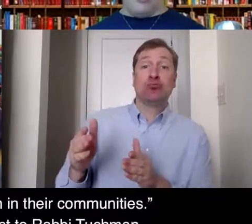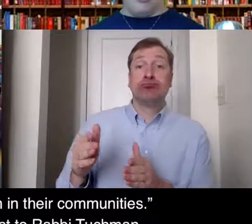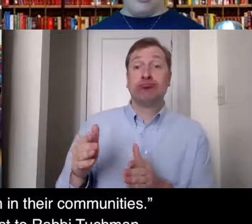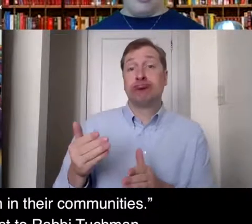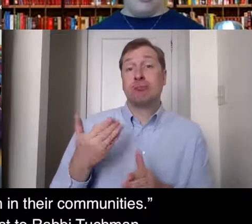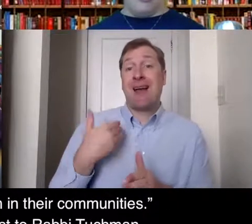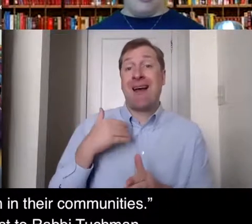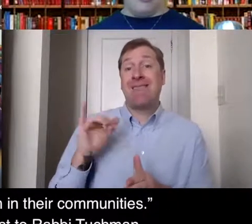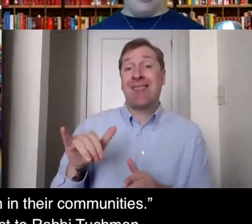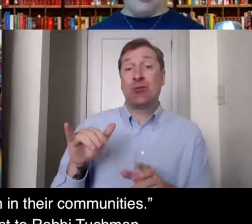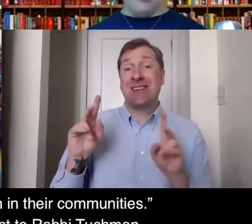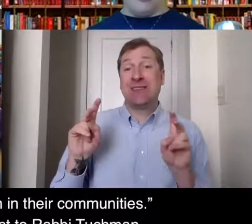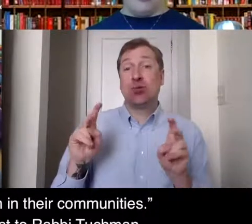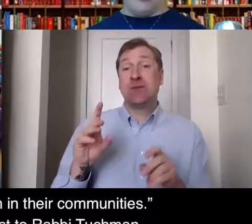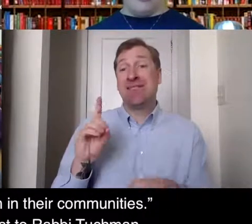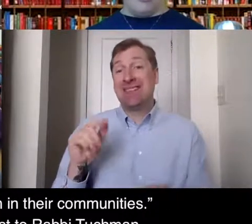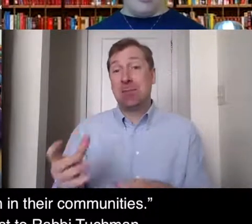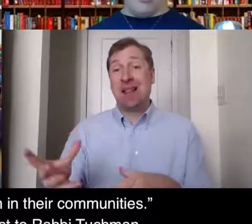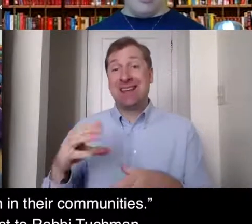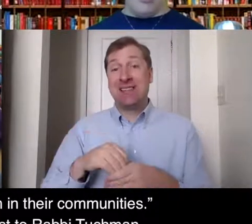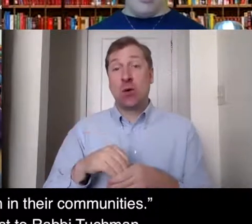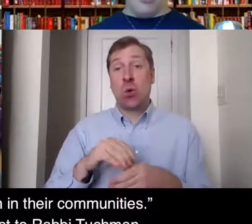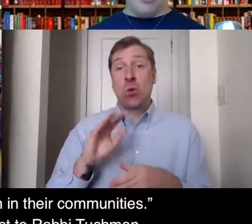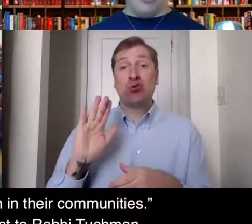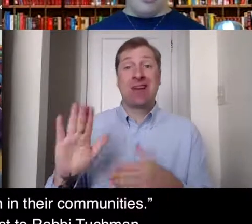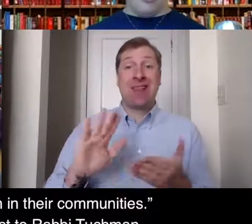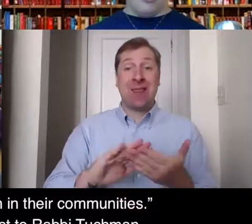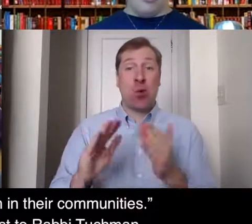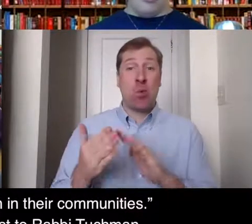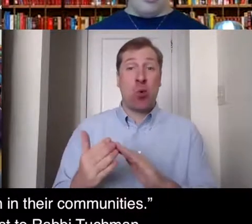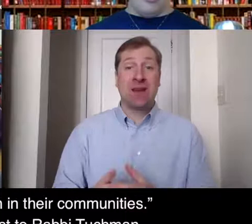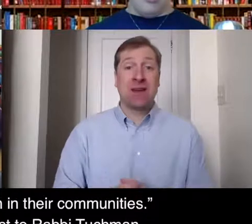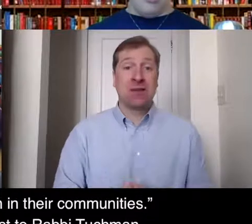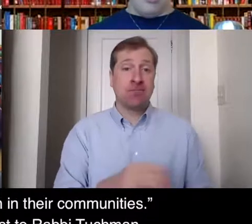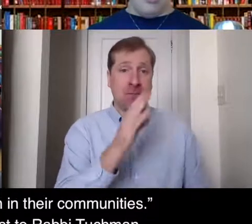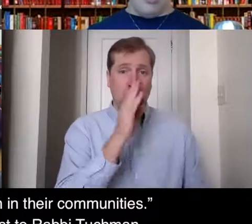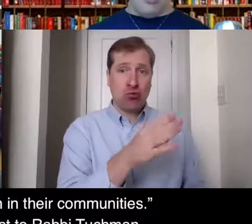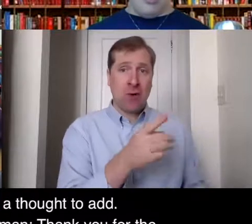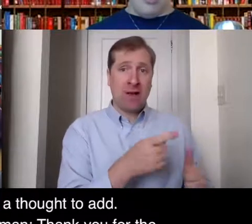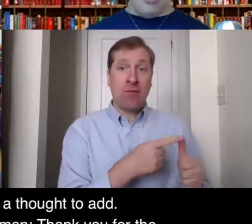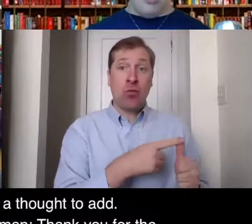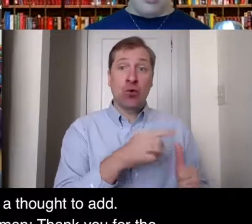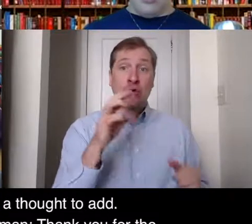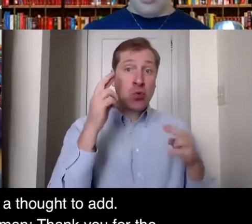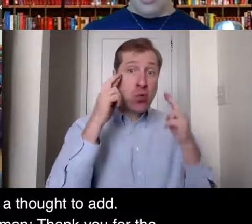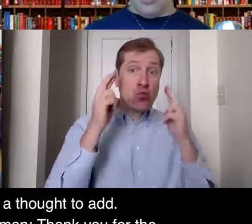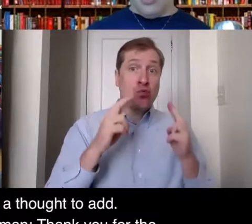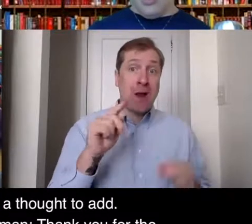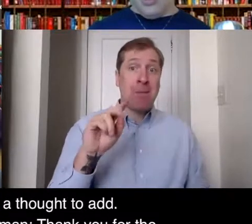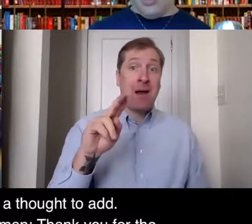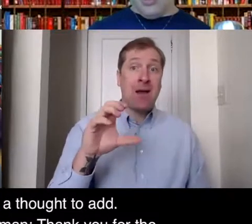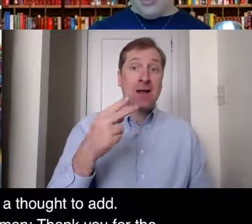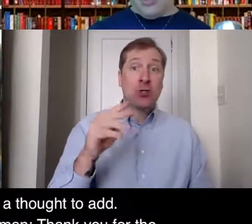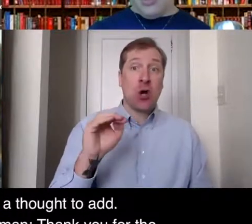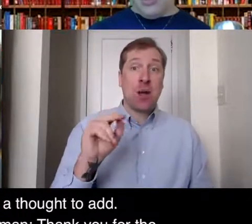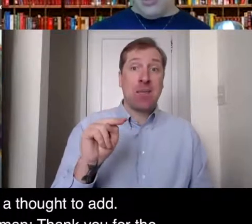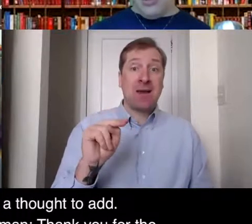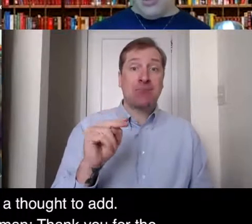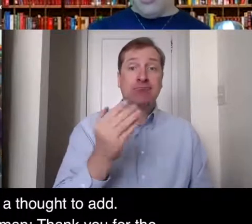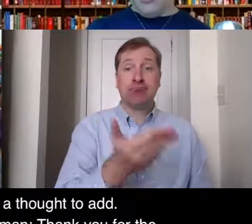disability and inclusion in their communities. And I'll direct that first to Rabbi Tuchman, and I might have a thought to add.